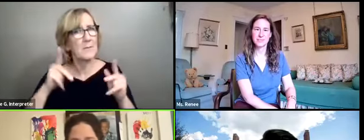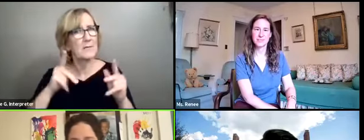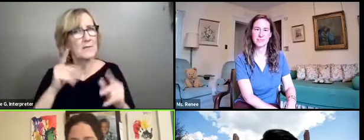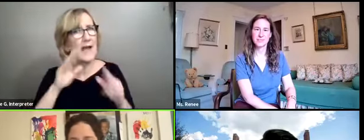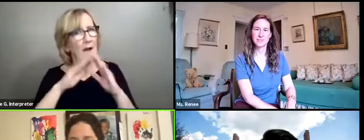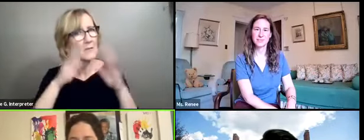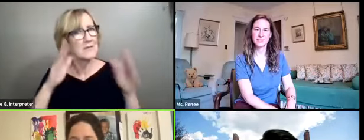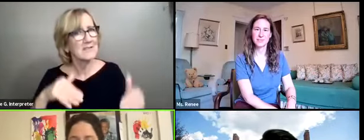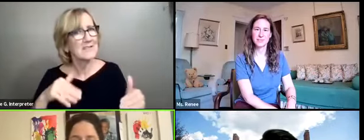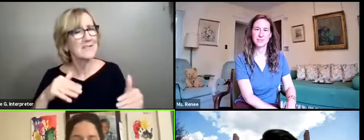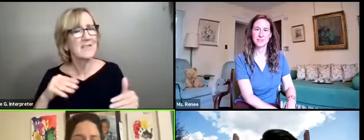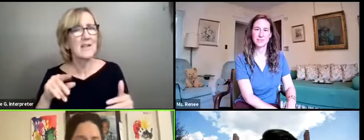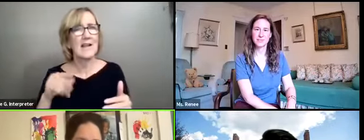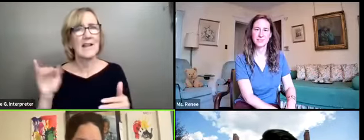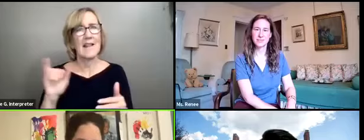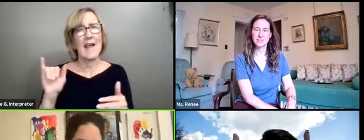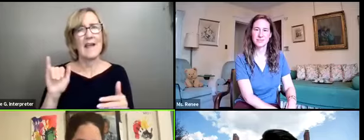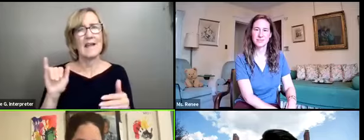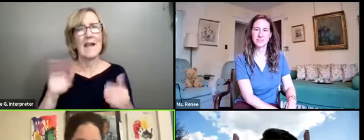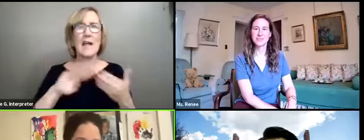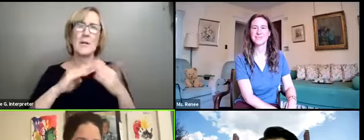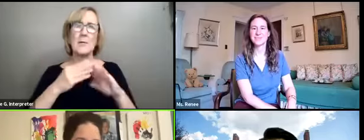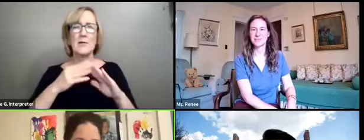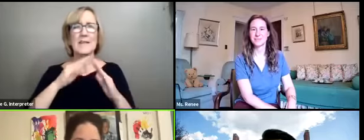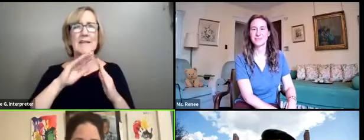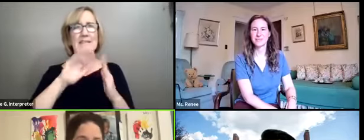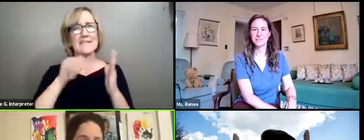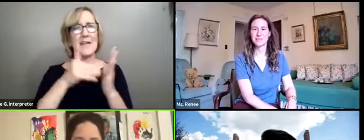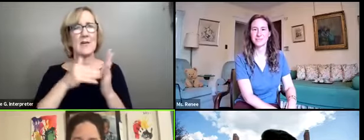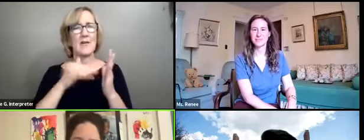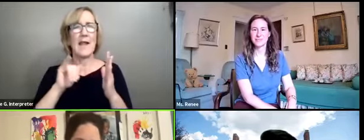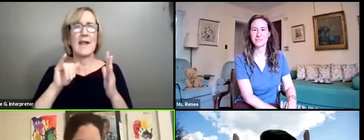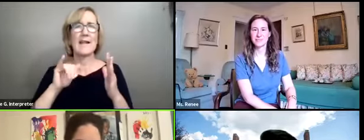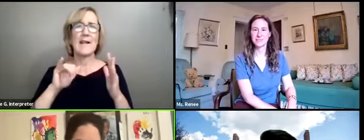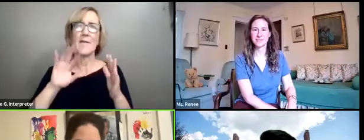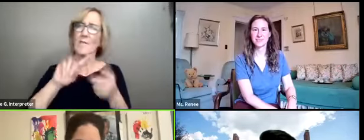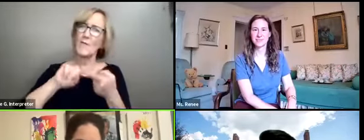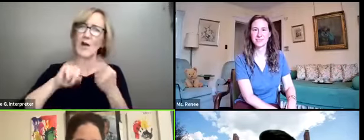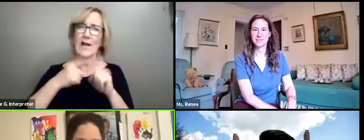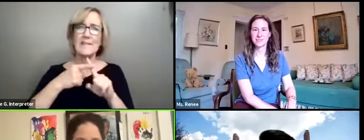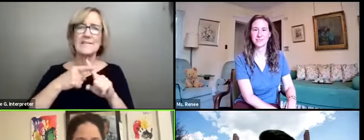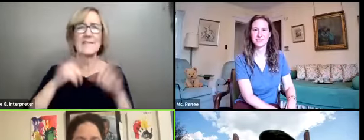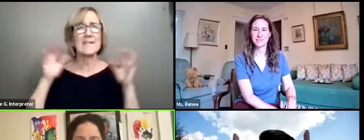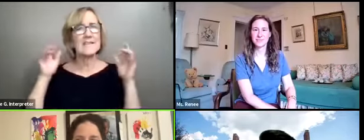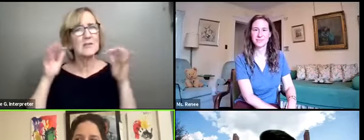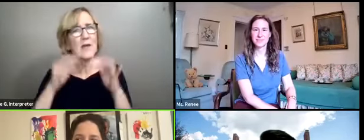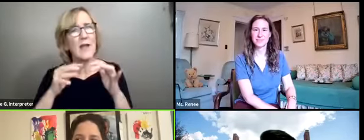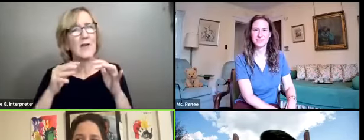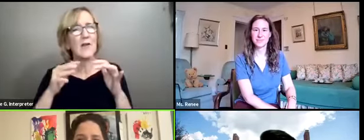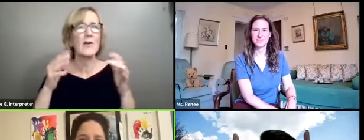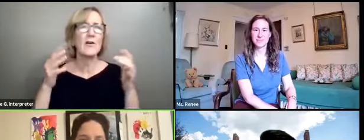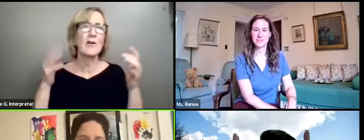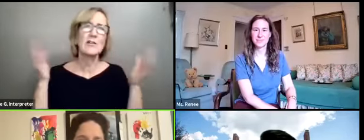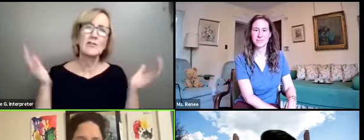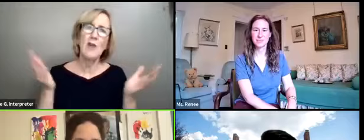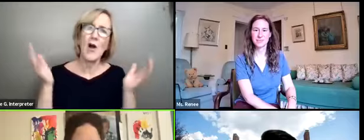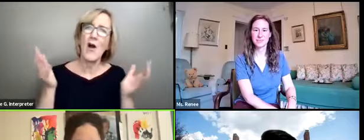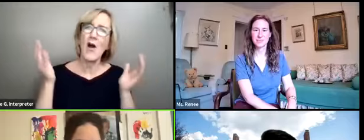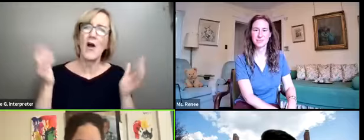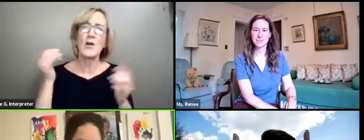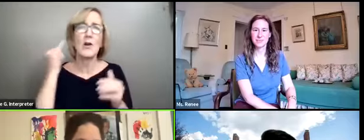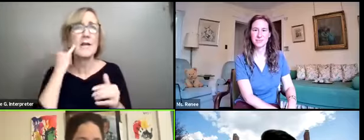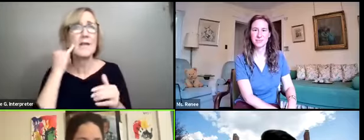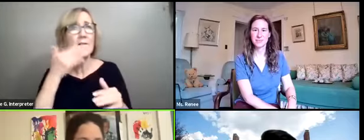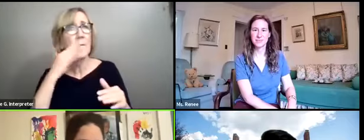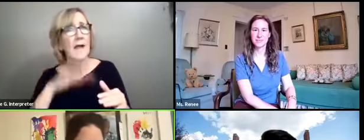as we'll say community centers. So spaces where like friends can get together and they can talk, or if, you know, they're having a bad day, there's a